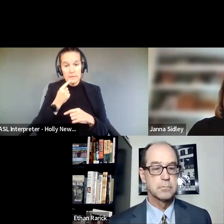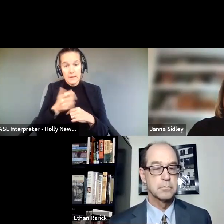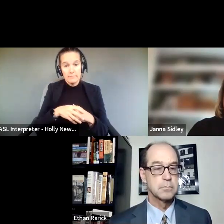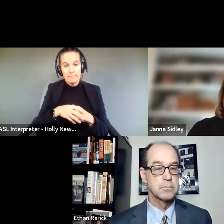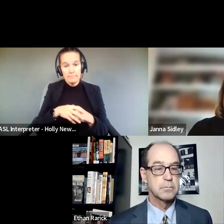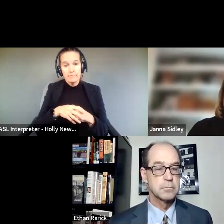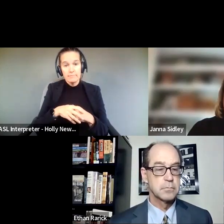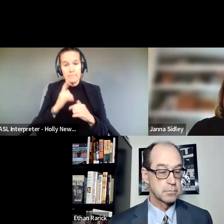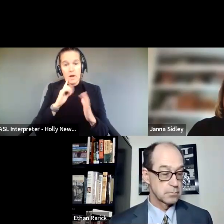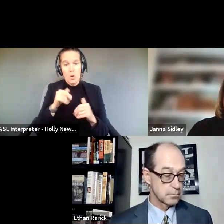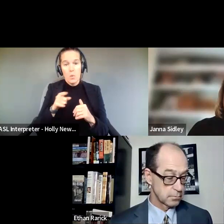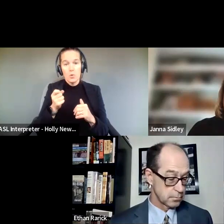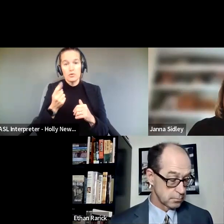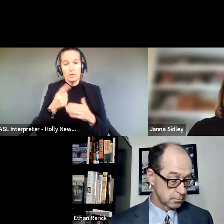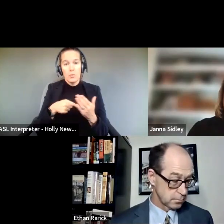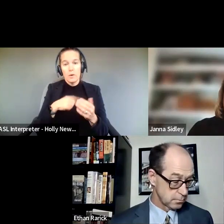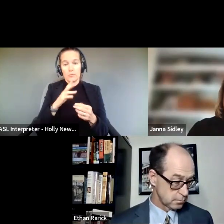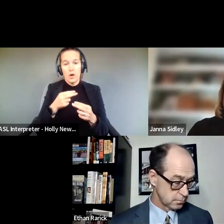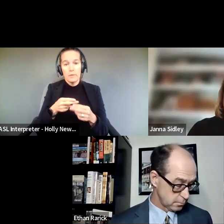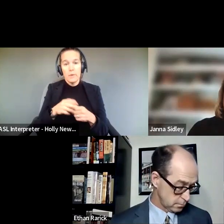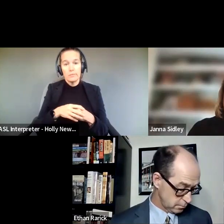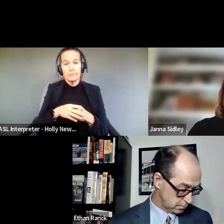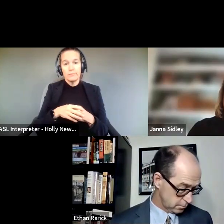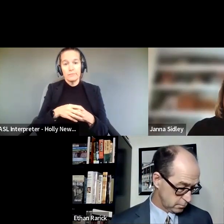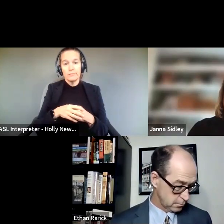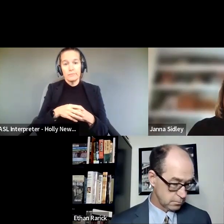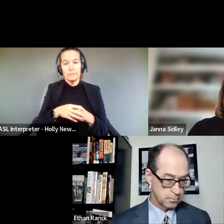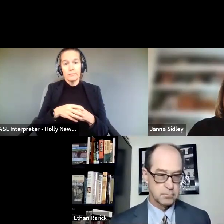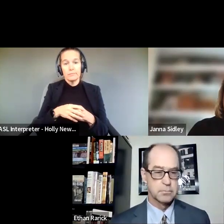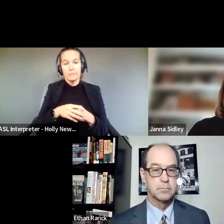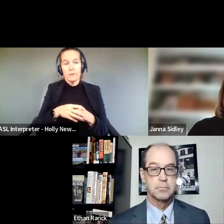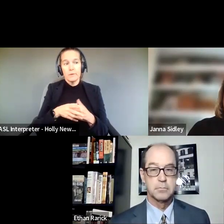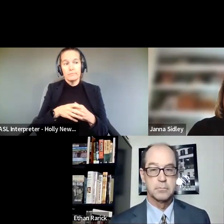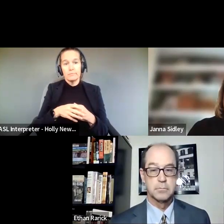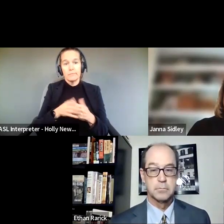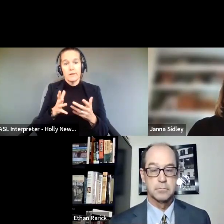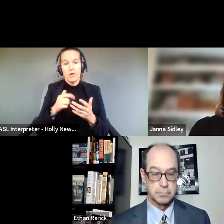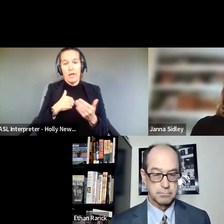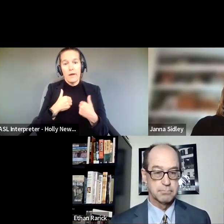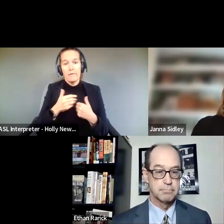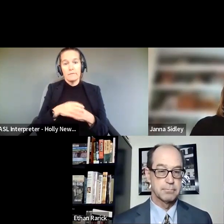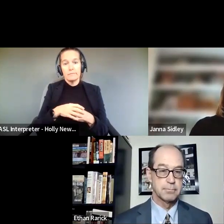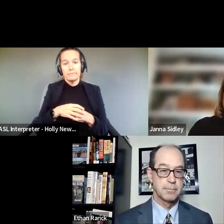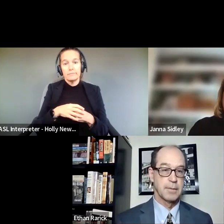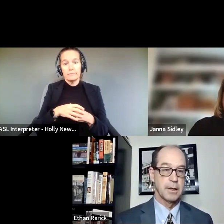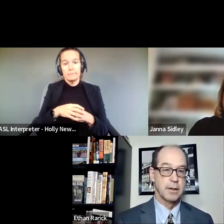I hope you guys understand what I'm talking about. But that's about all I have.